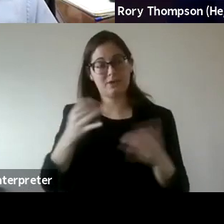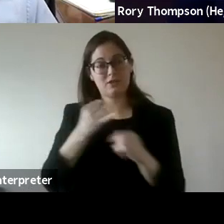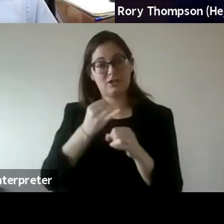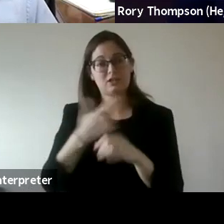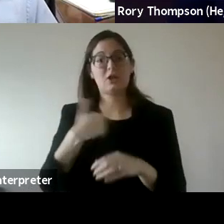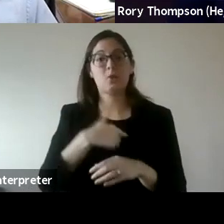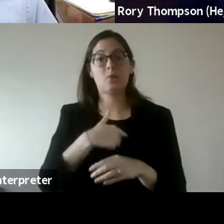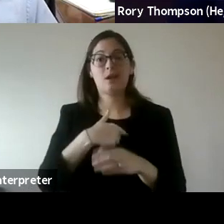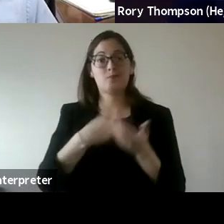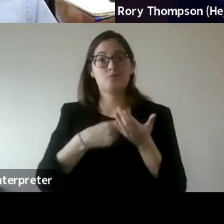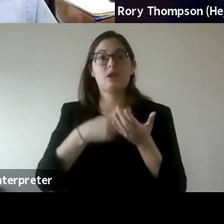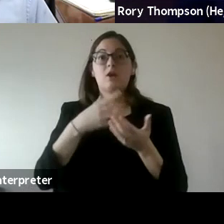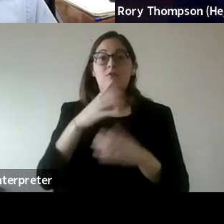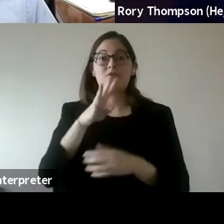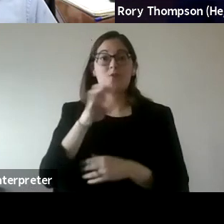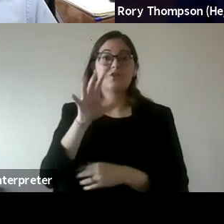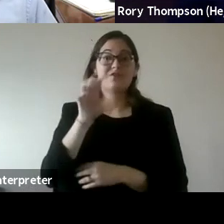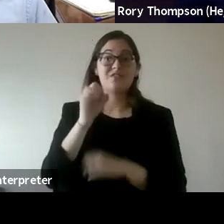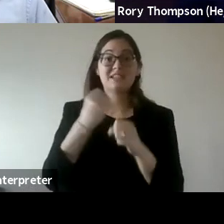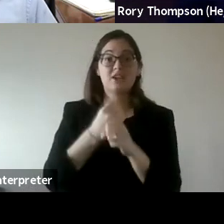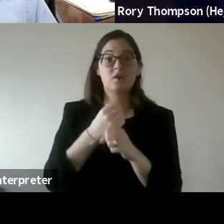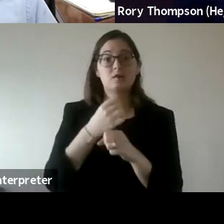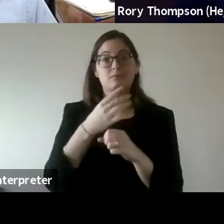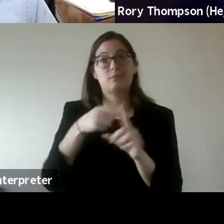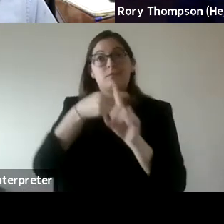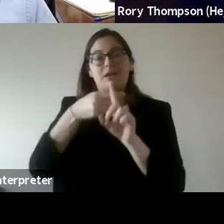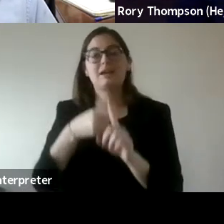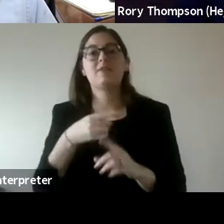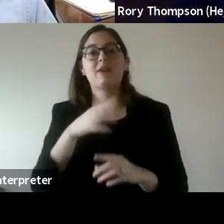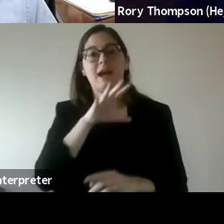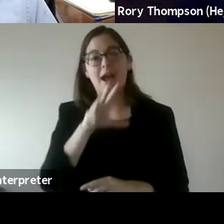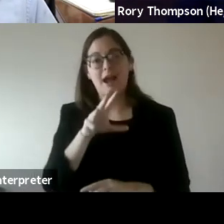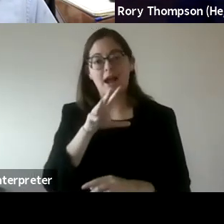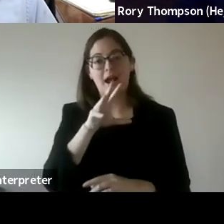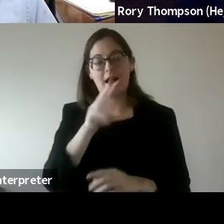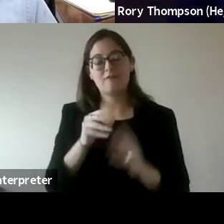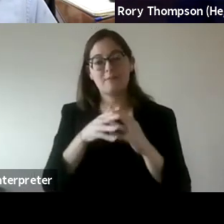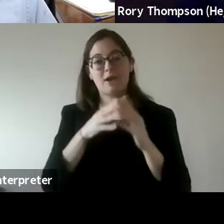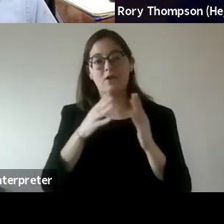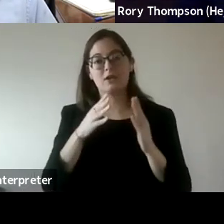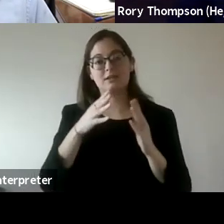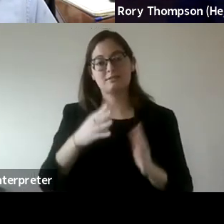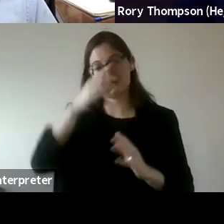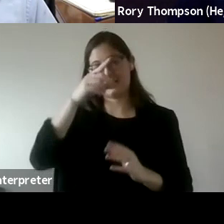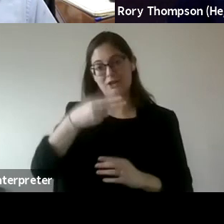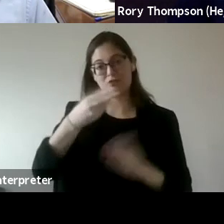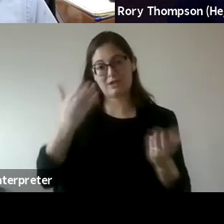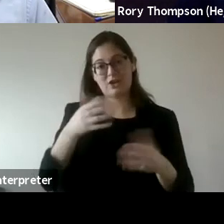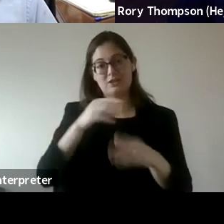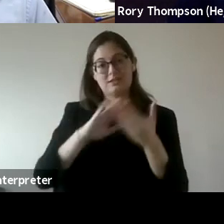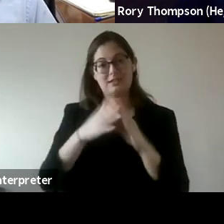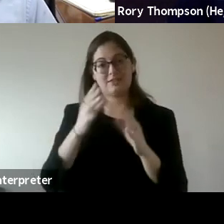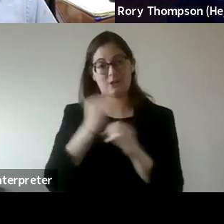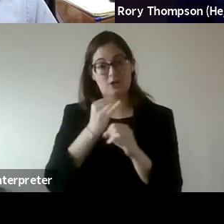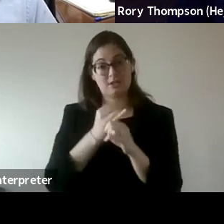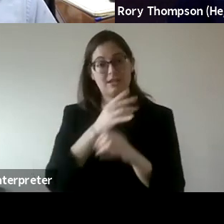450 years and some of African-American history here in the city of St. Augustine and St. John's County. And I'm happy